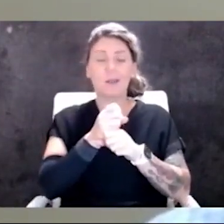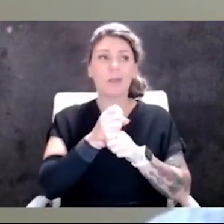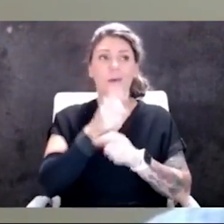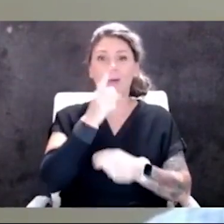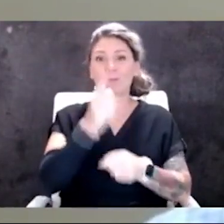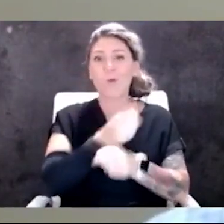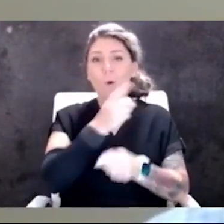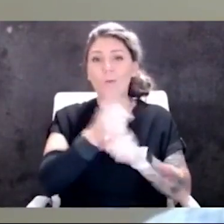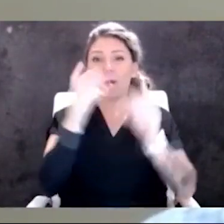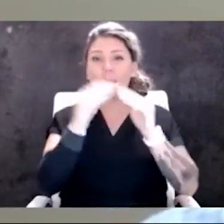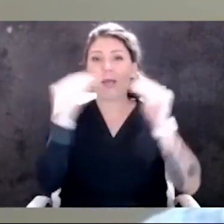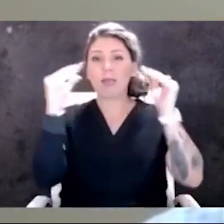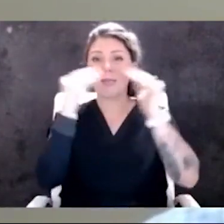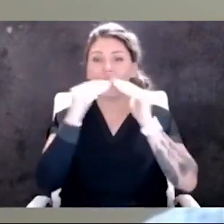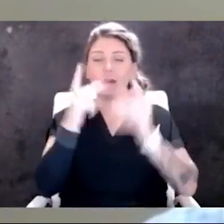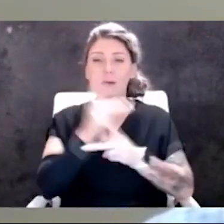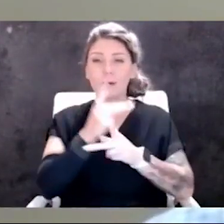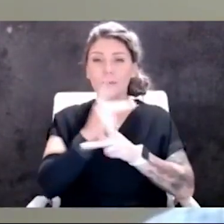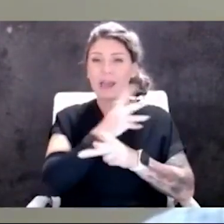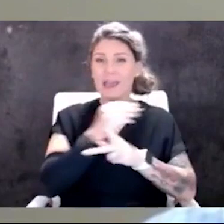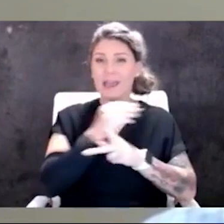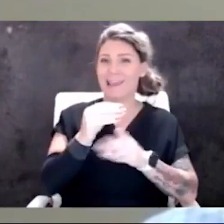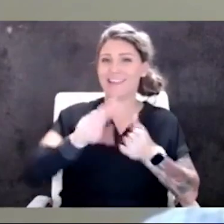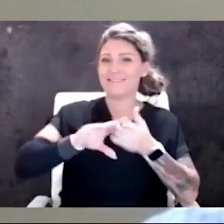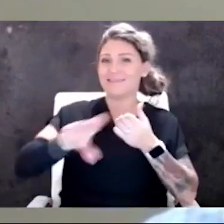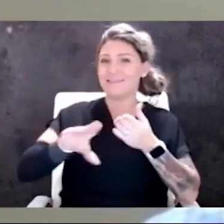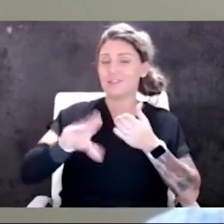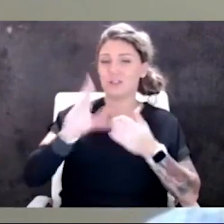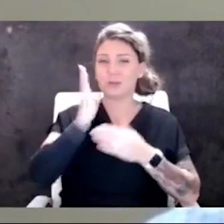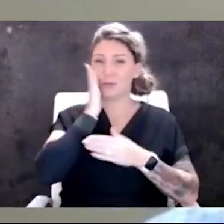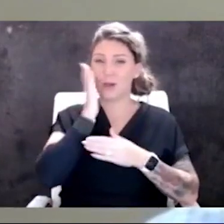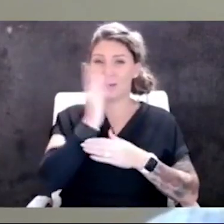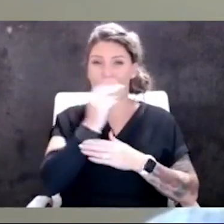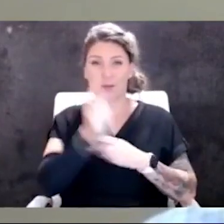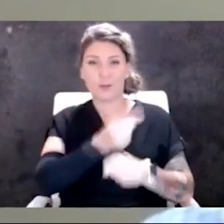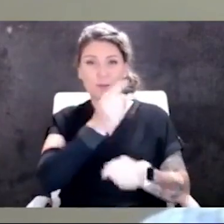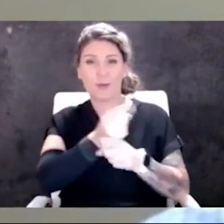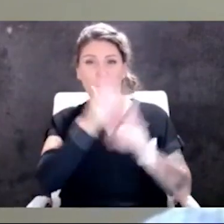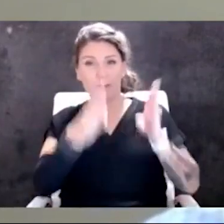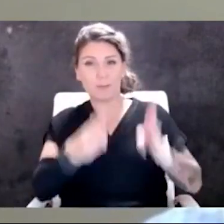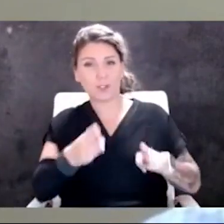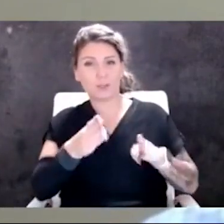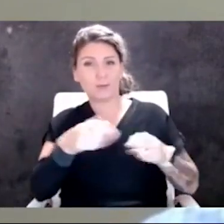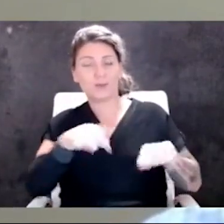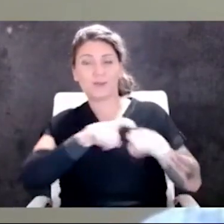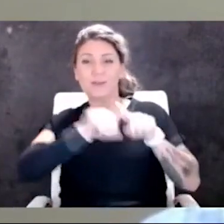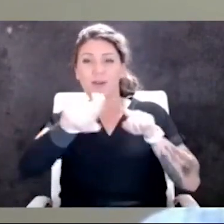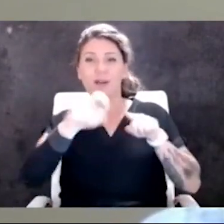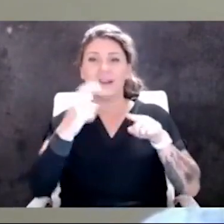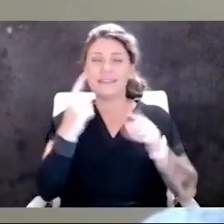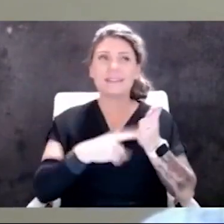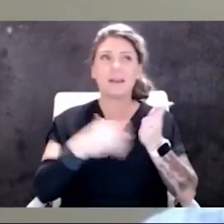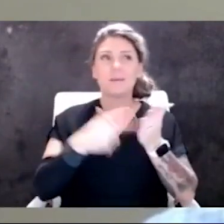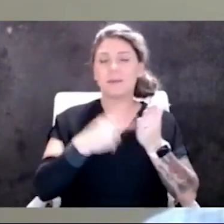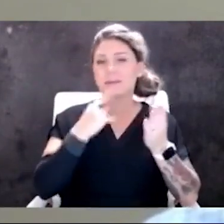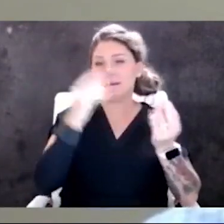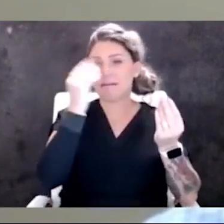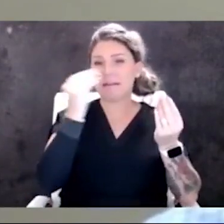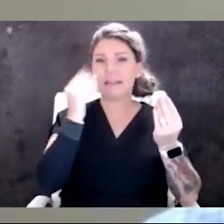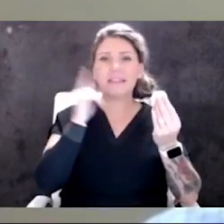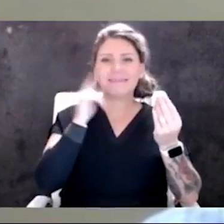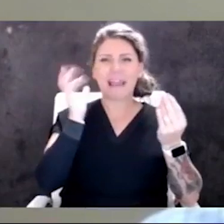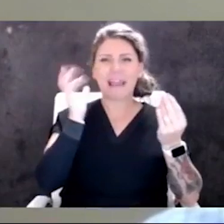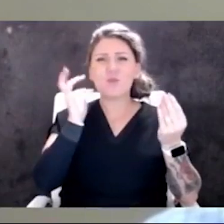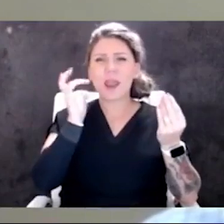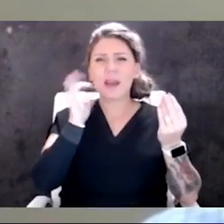at the right time, that they had a discharge bed open and you were just the right person on the call. Sometimes I think it's like a radio show where